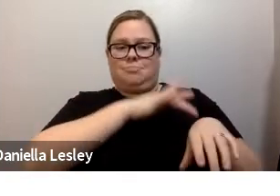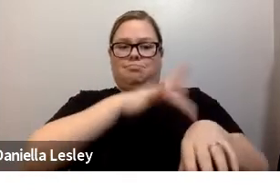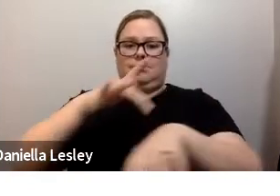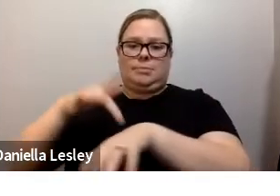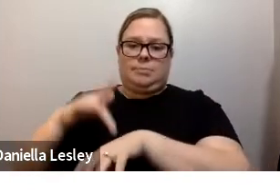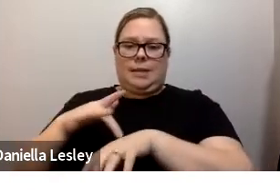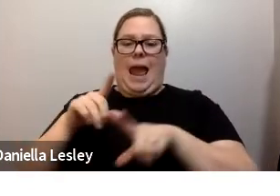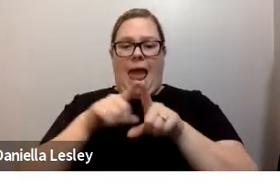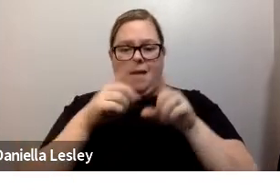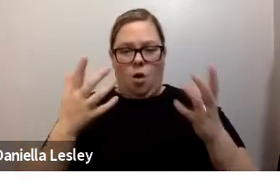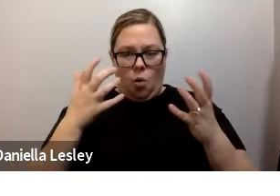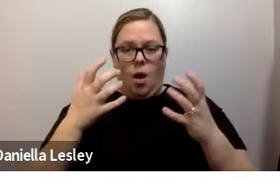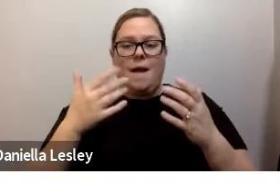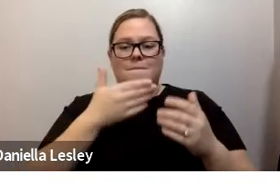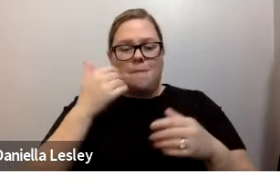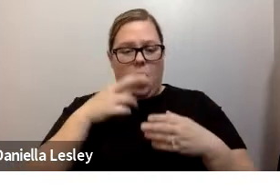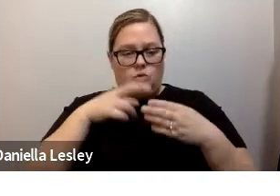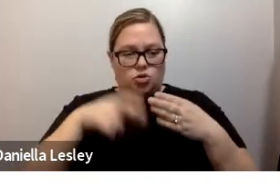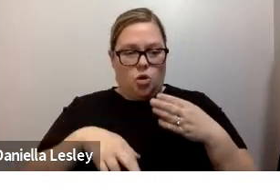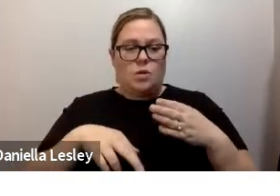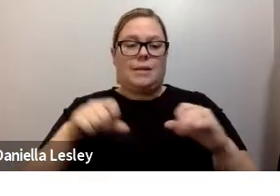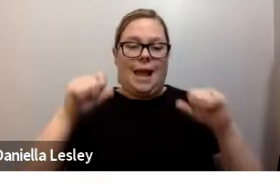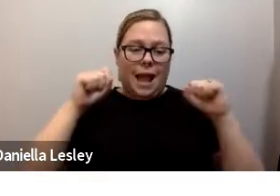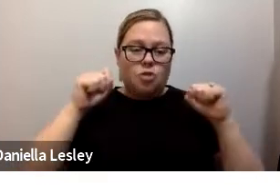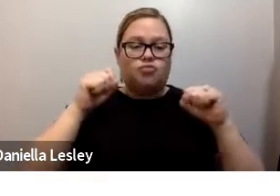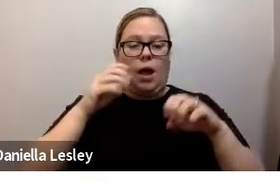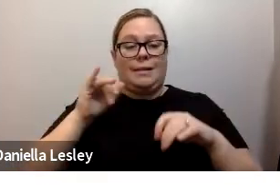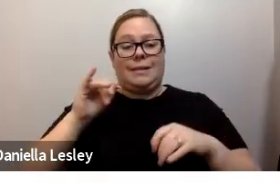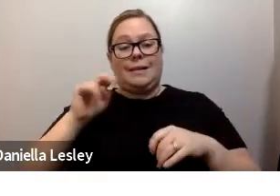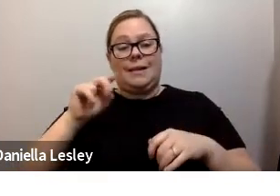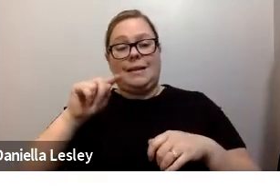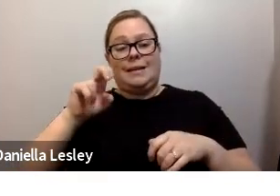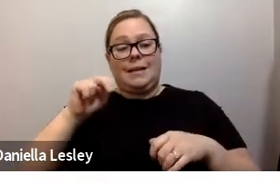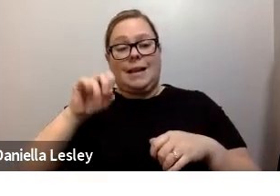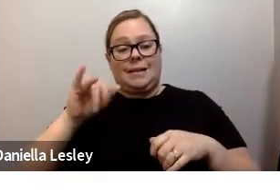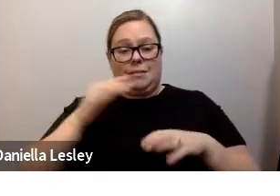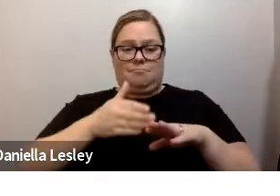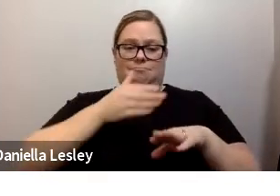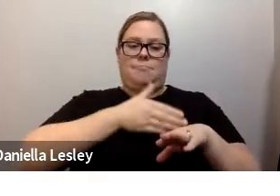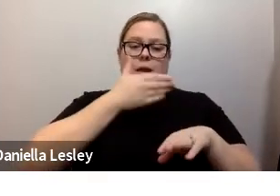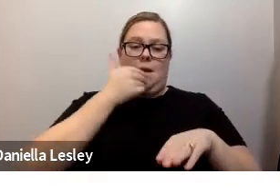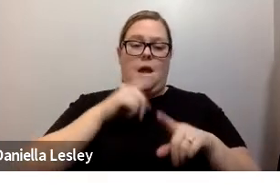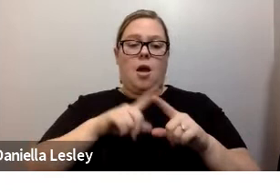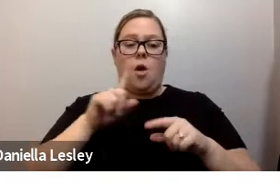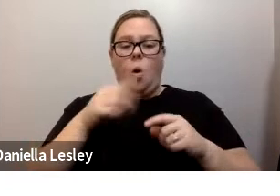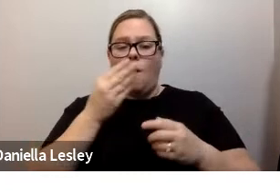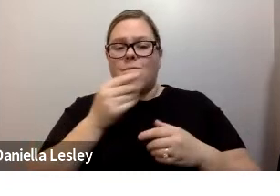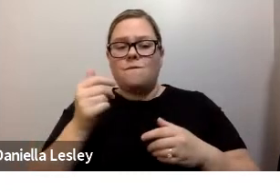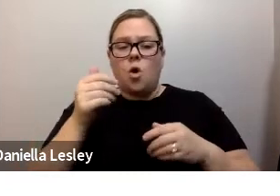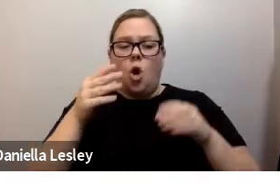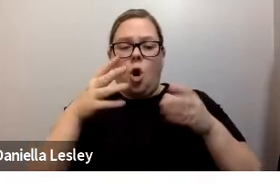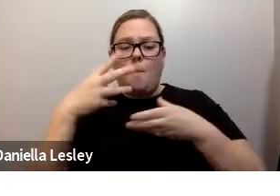results. Exercise intensity was really good. However, there are only a few participants in the study that had a mobility